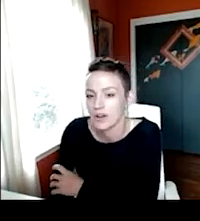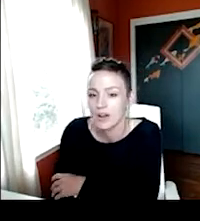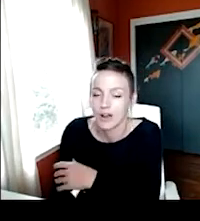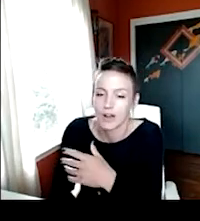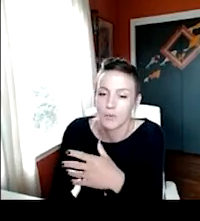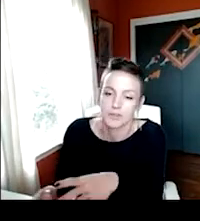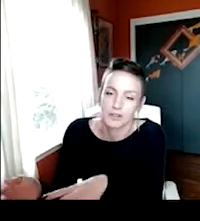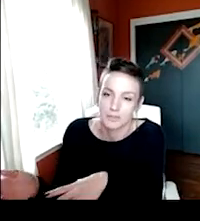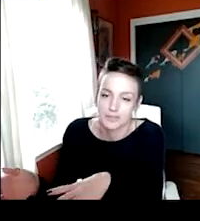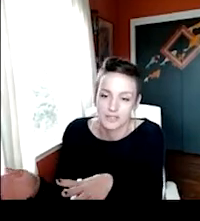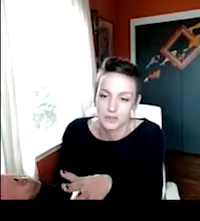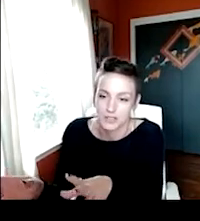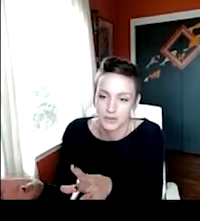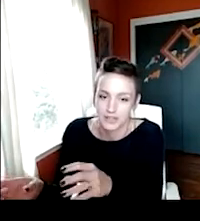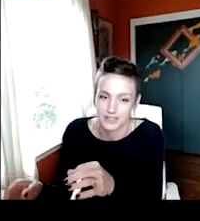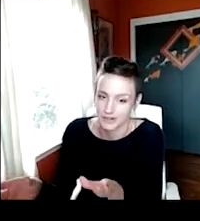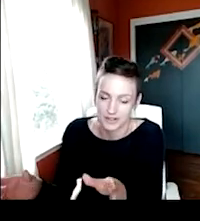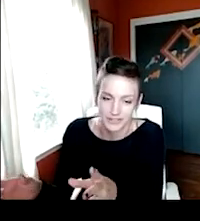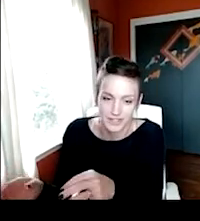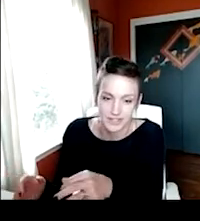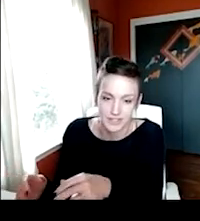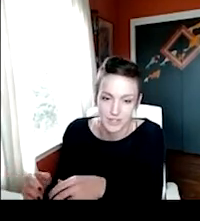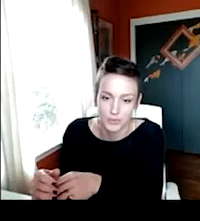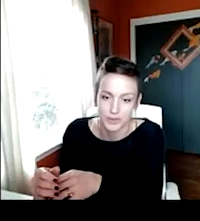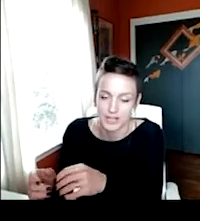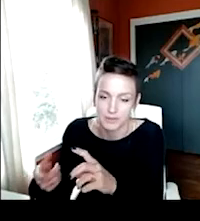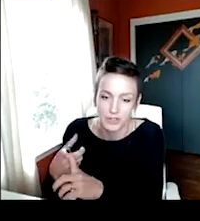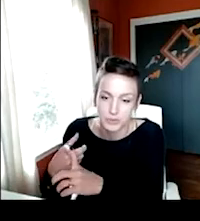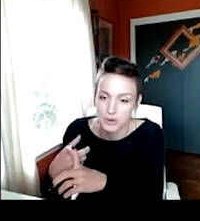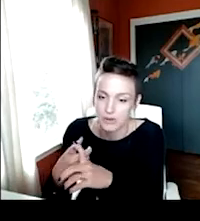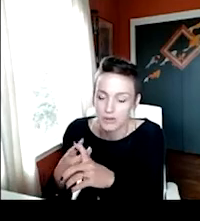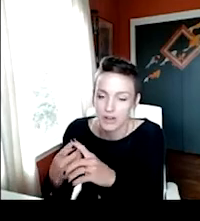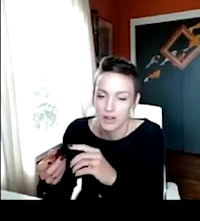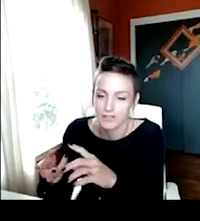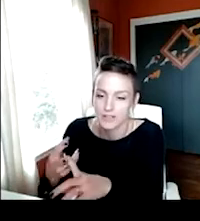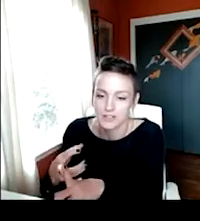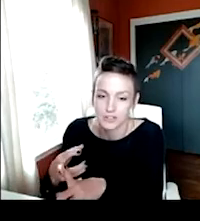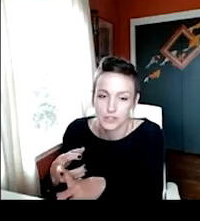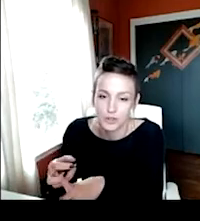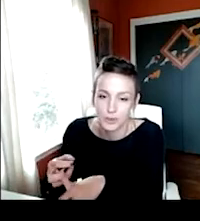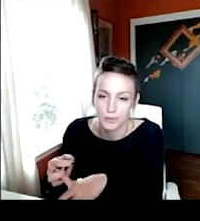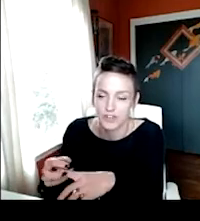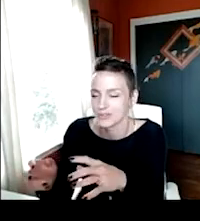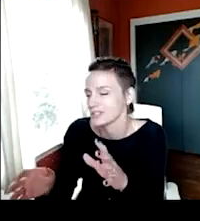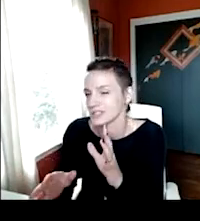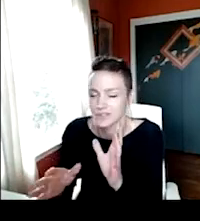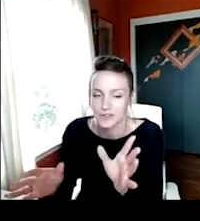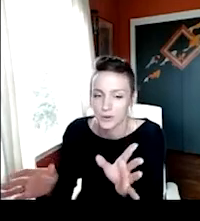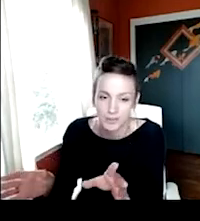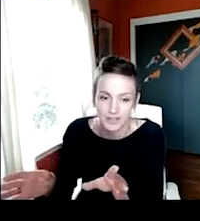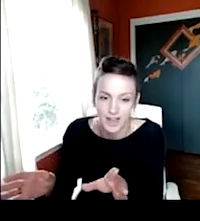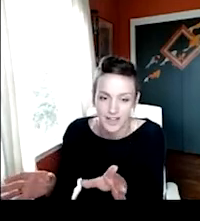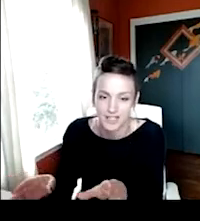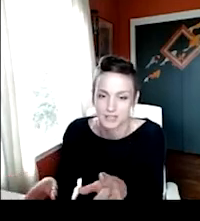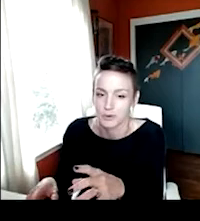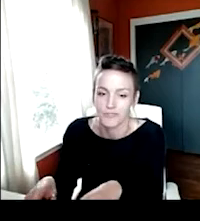work with the lemons that 2020 has already given us. So it had to be virtual, Everything's on Zoom. Everyone's using different